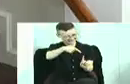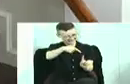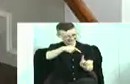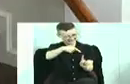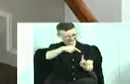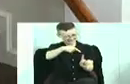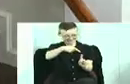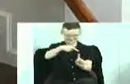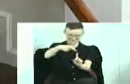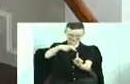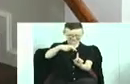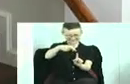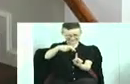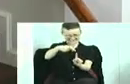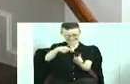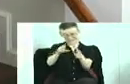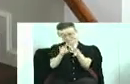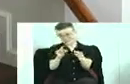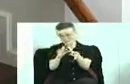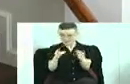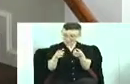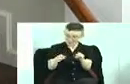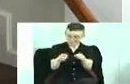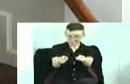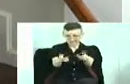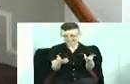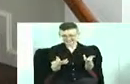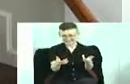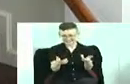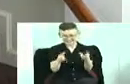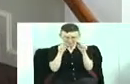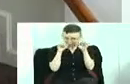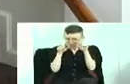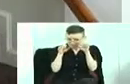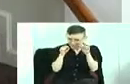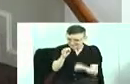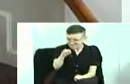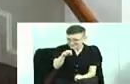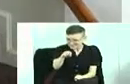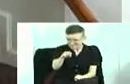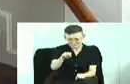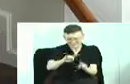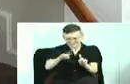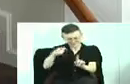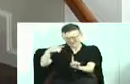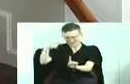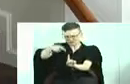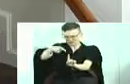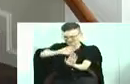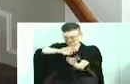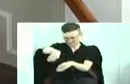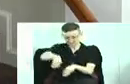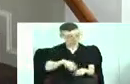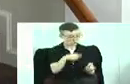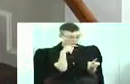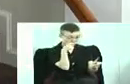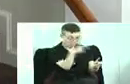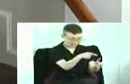of this story, this incredible story. The point is what we